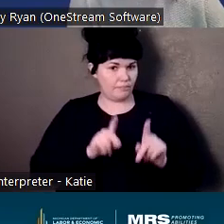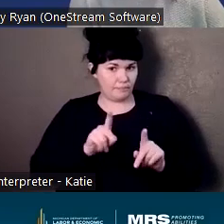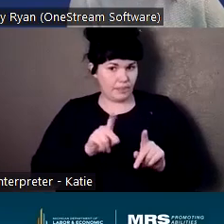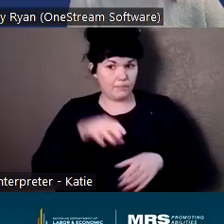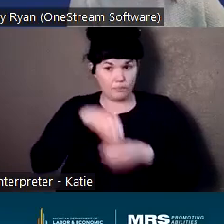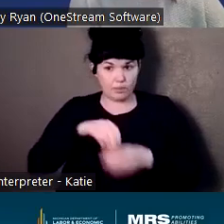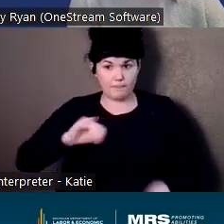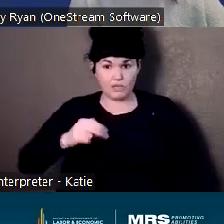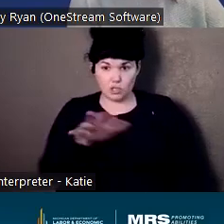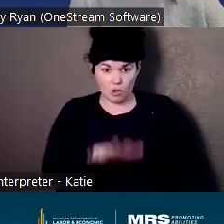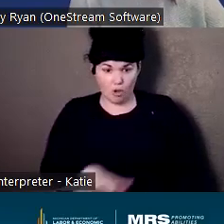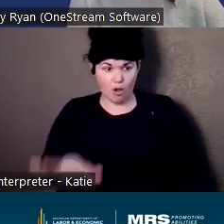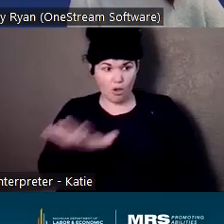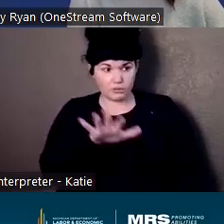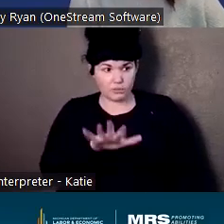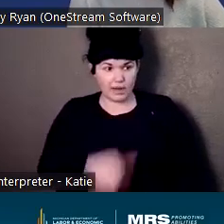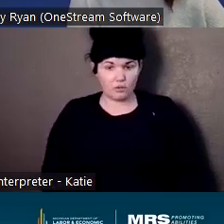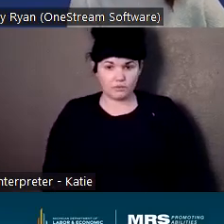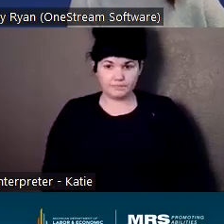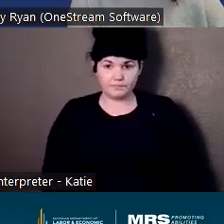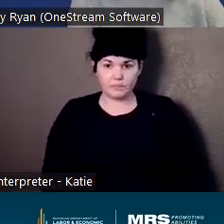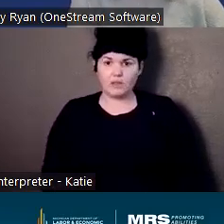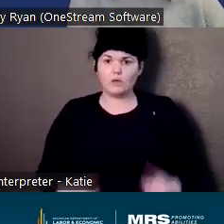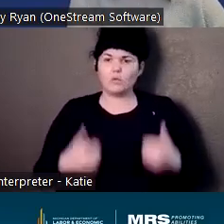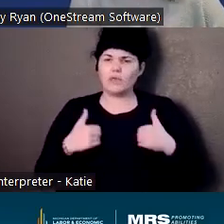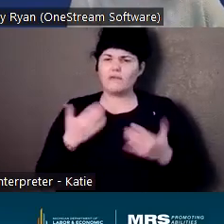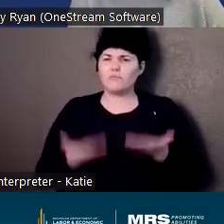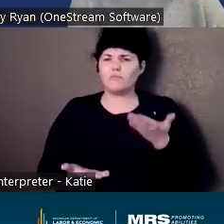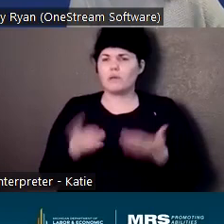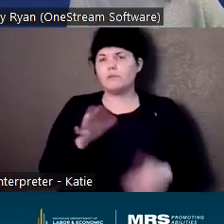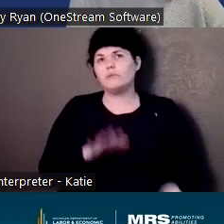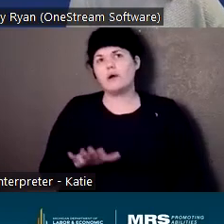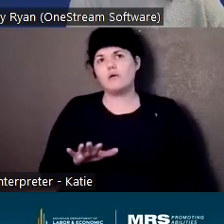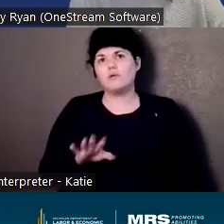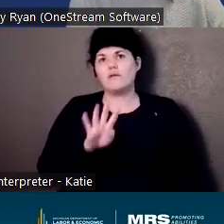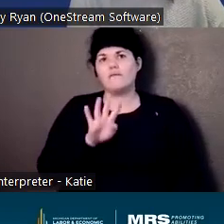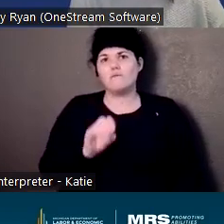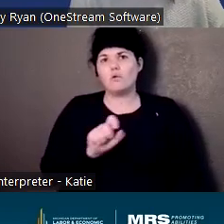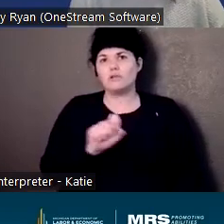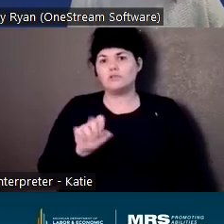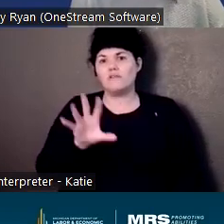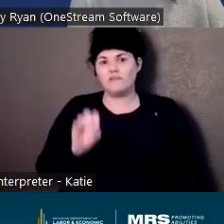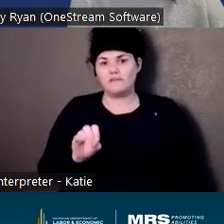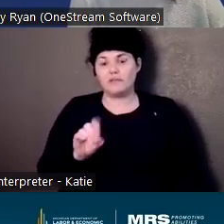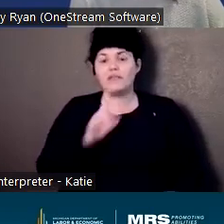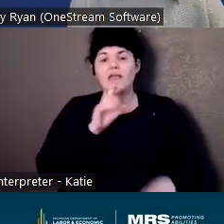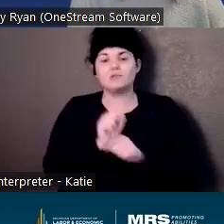Michigan. Okay. We've got probably about, I'd say like 40 to 50 that report to an